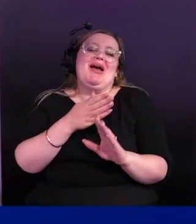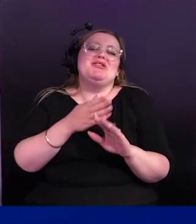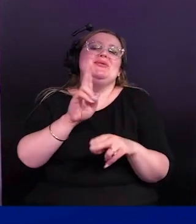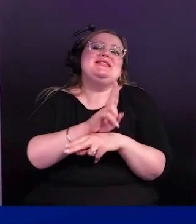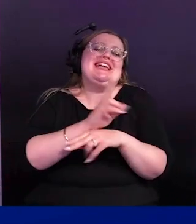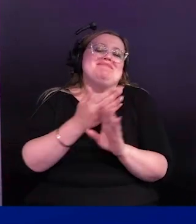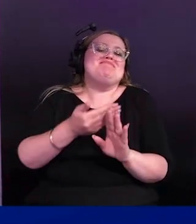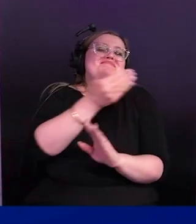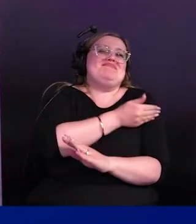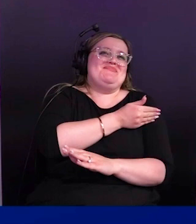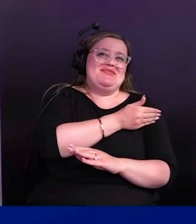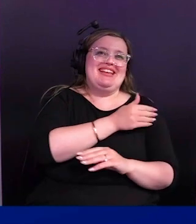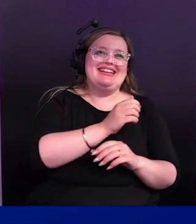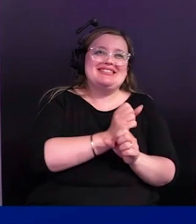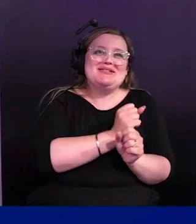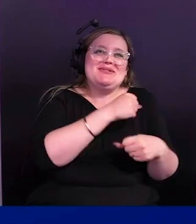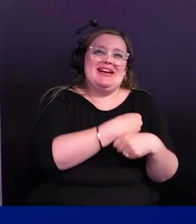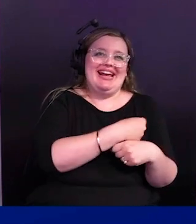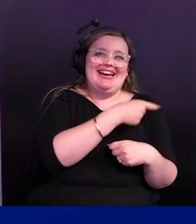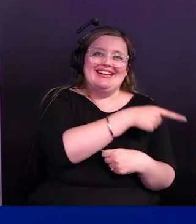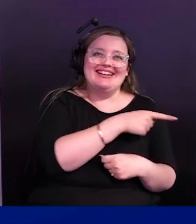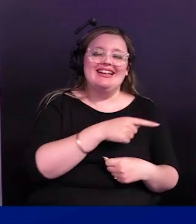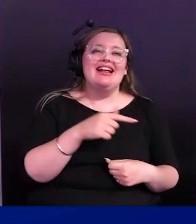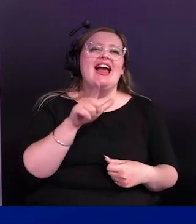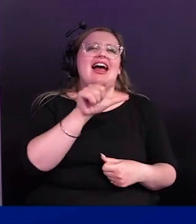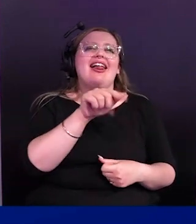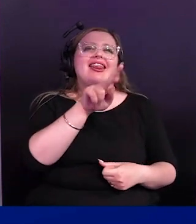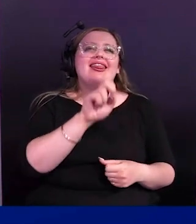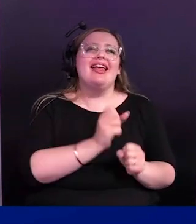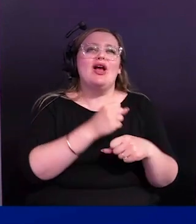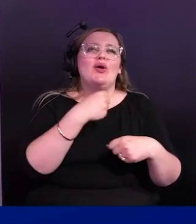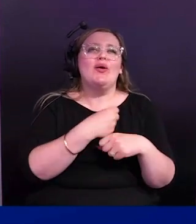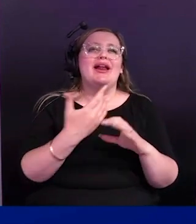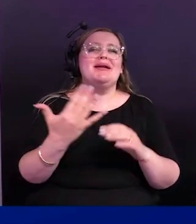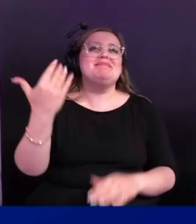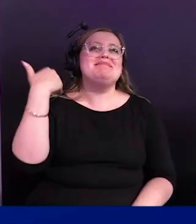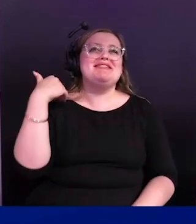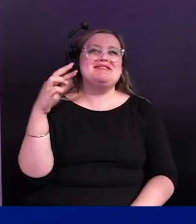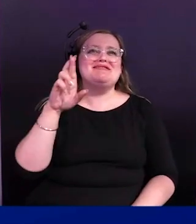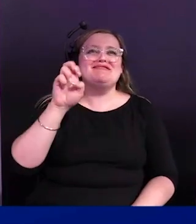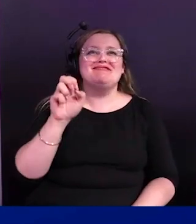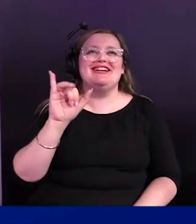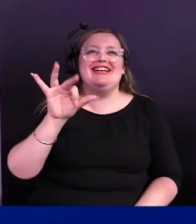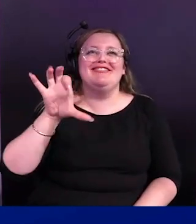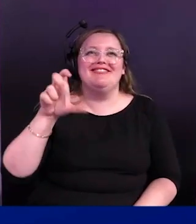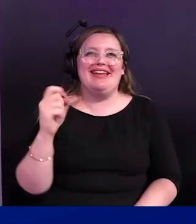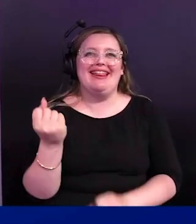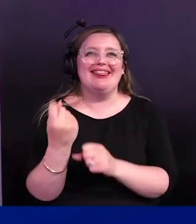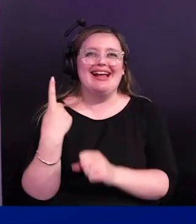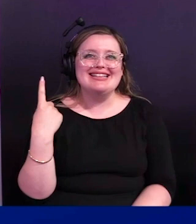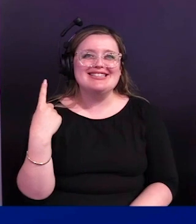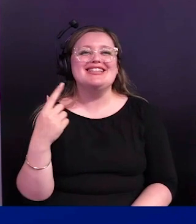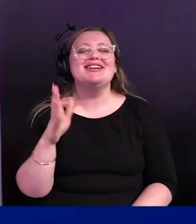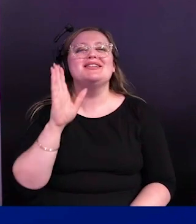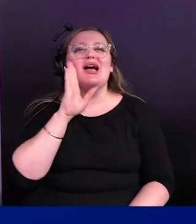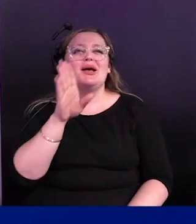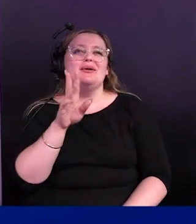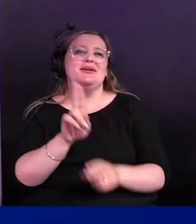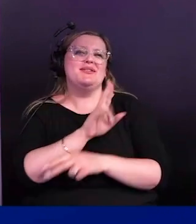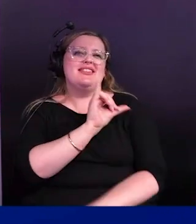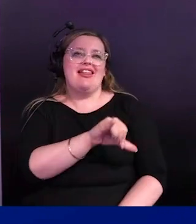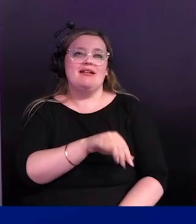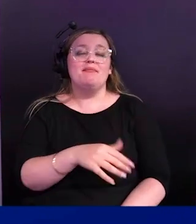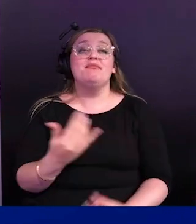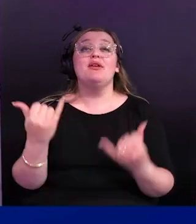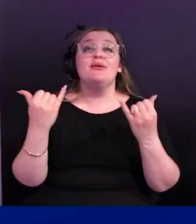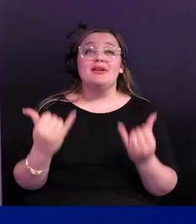see, there is a lake that I created during reinvent time last time. So I will go through that. So now let's go to how